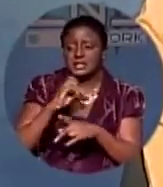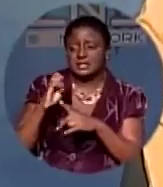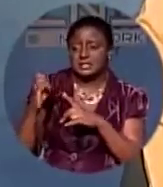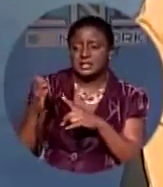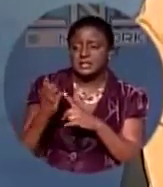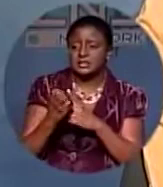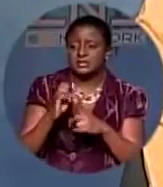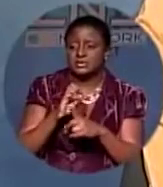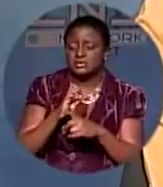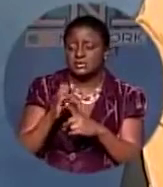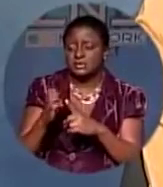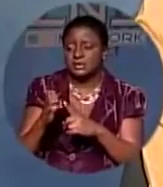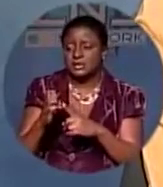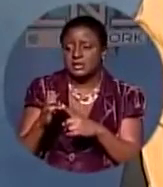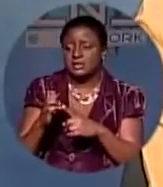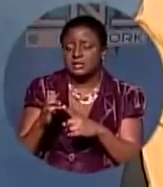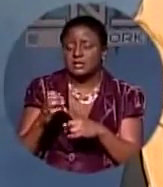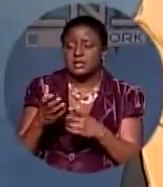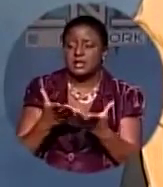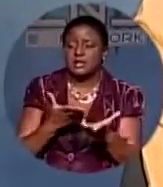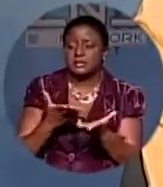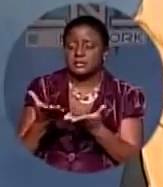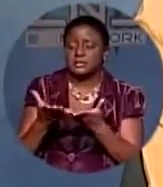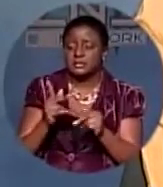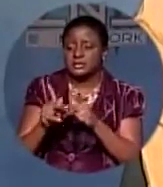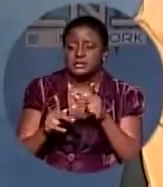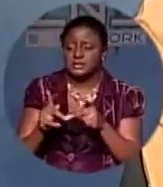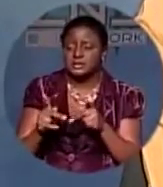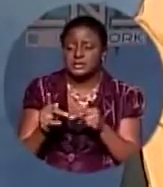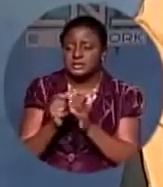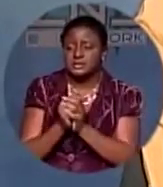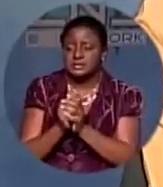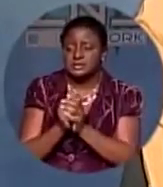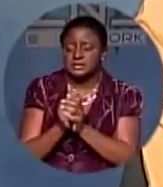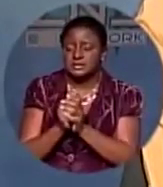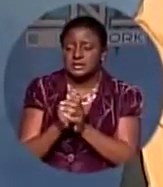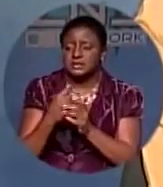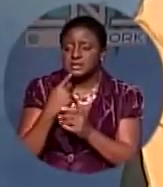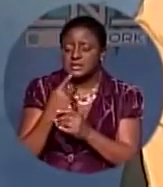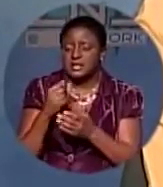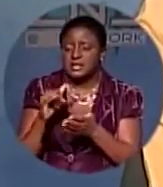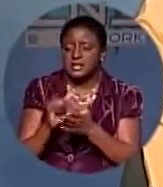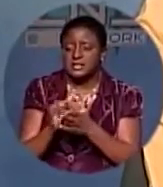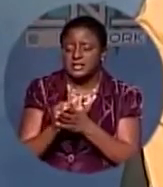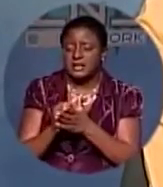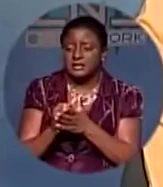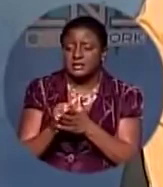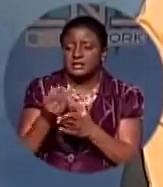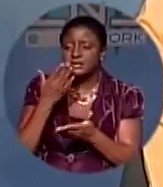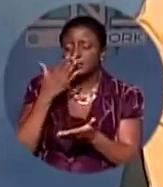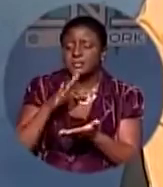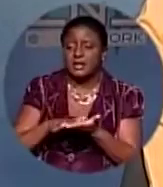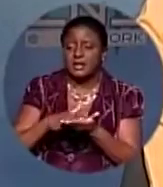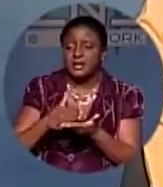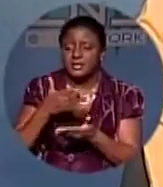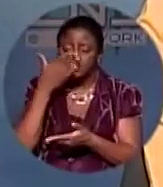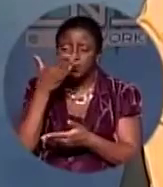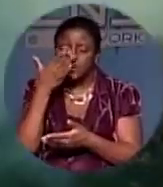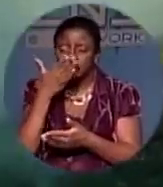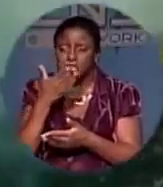reportedly set North Eleuthera's landfill on fire, and that foul odor claims are erroneous.